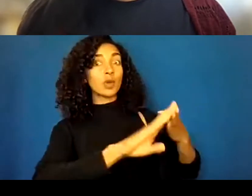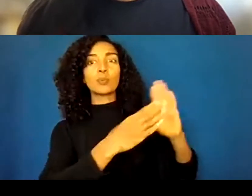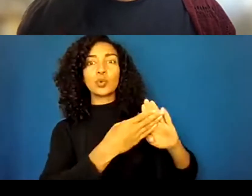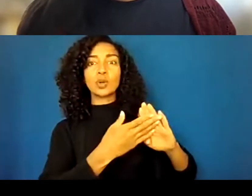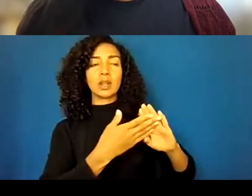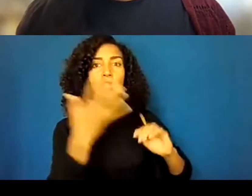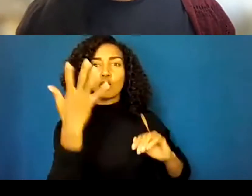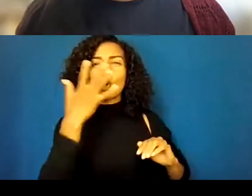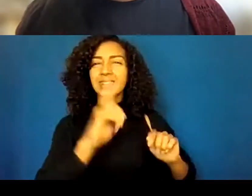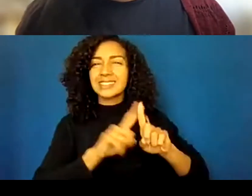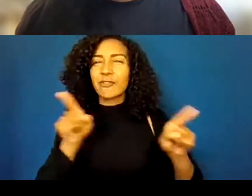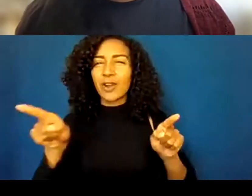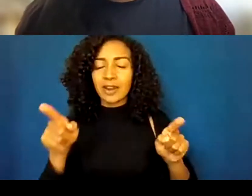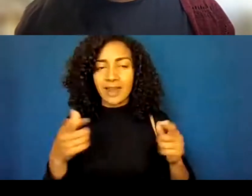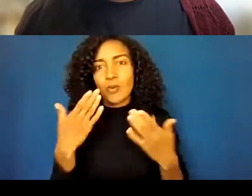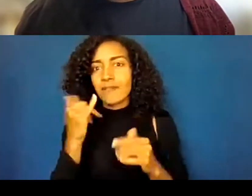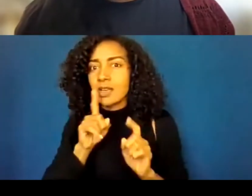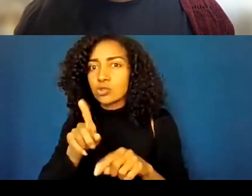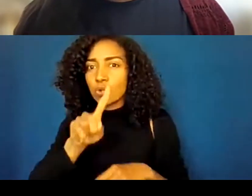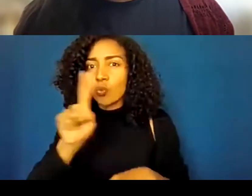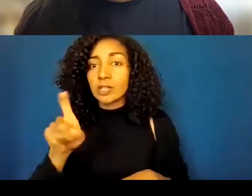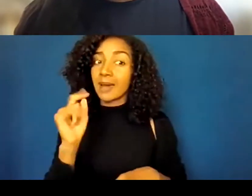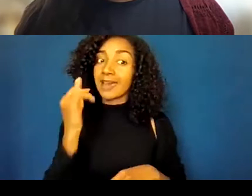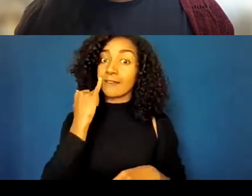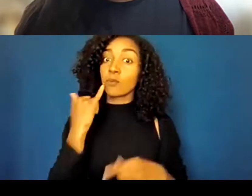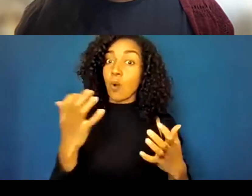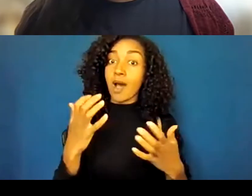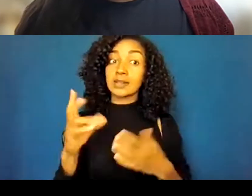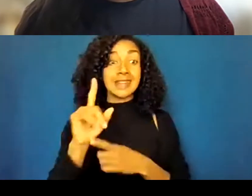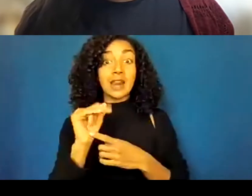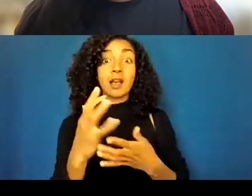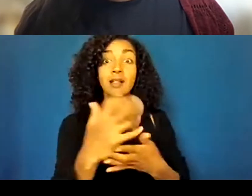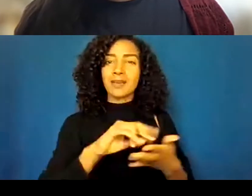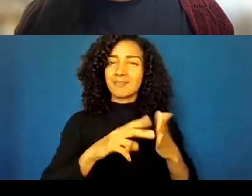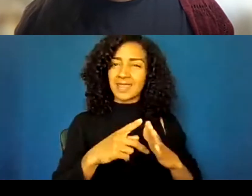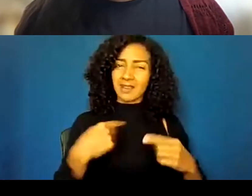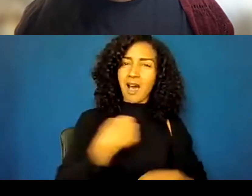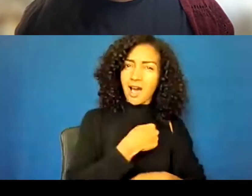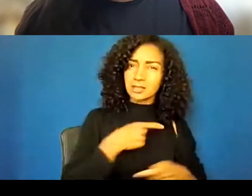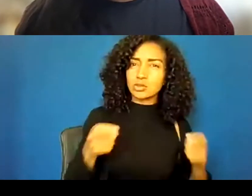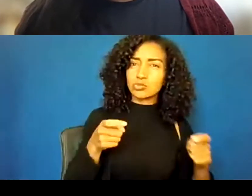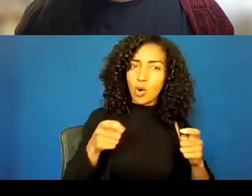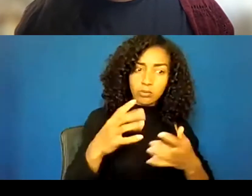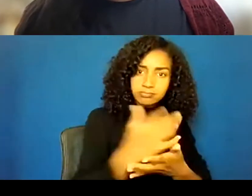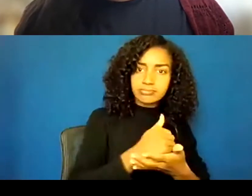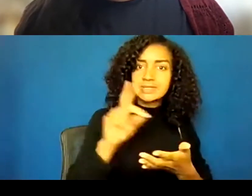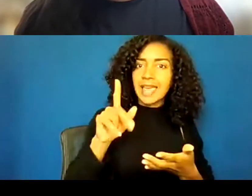to, if we're going to have data collected, let us do it and let us decide what is important.